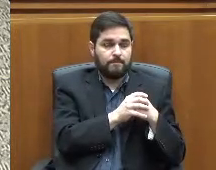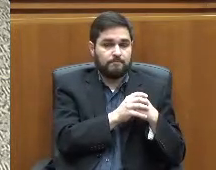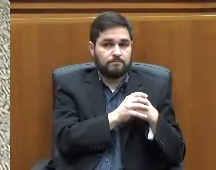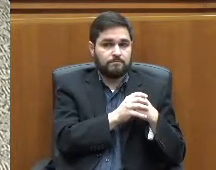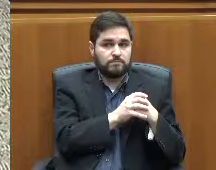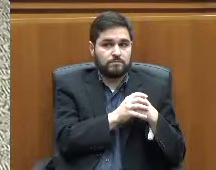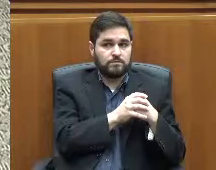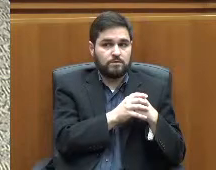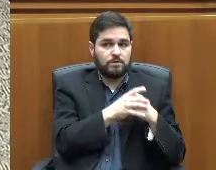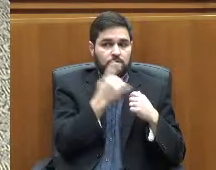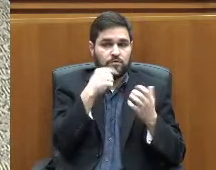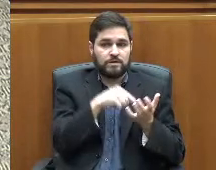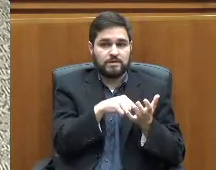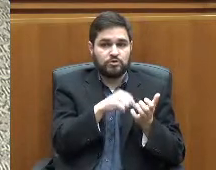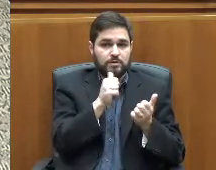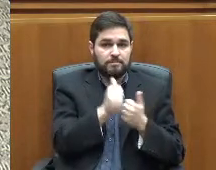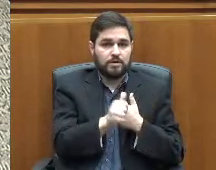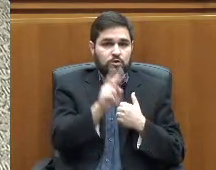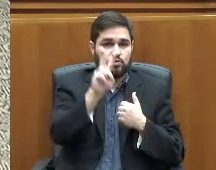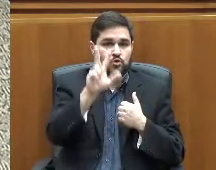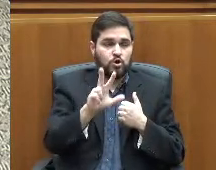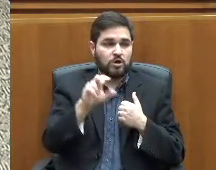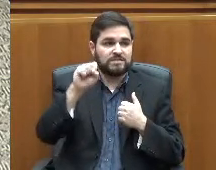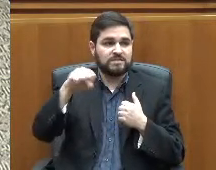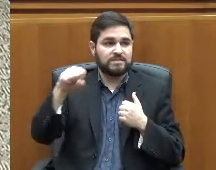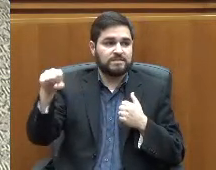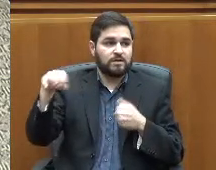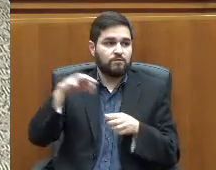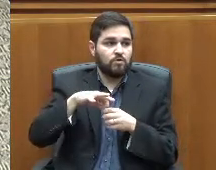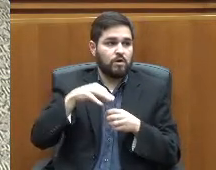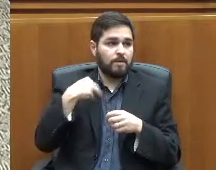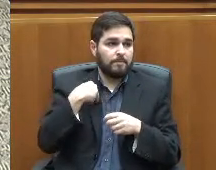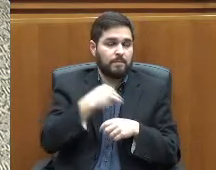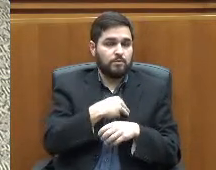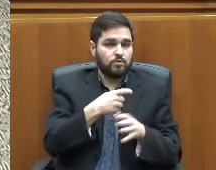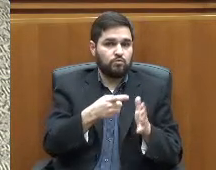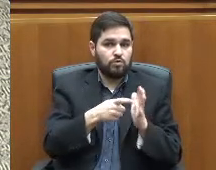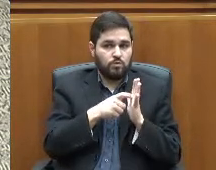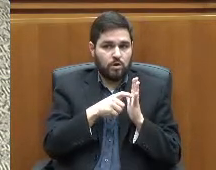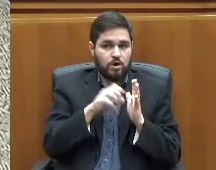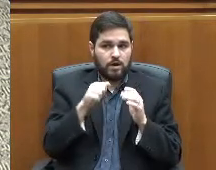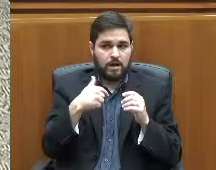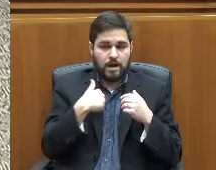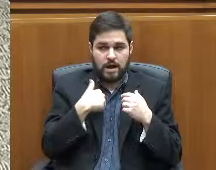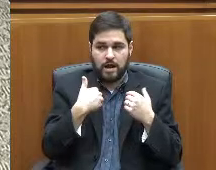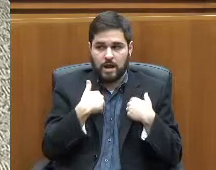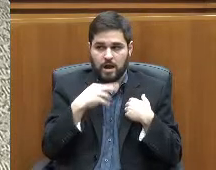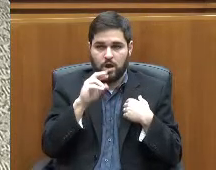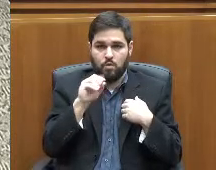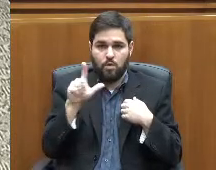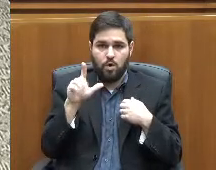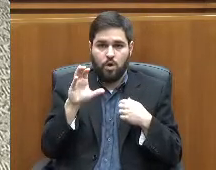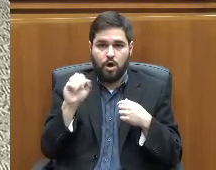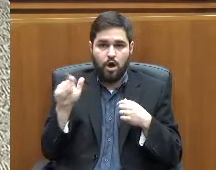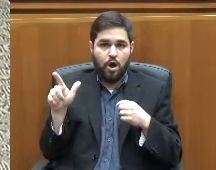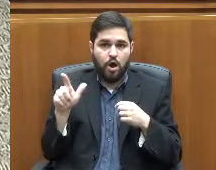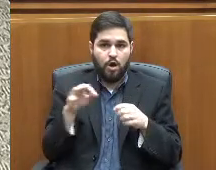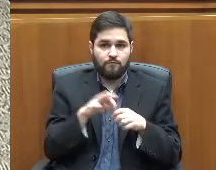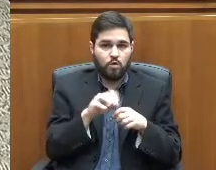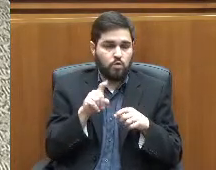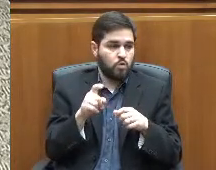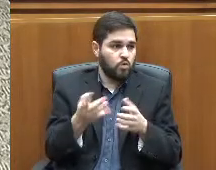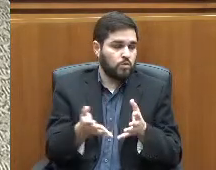In order for this motion to pass, 2/3 affirmative vote of members present is required. May I have a roll call vote?